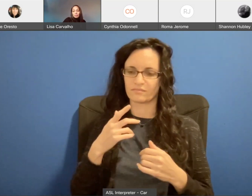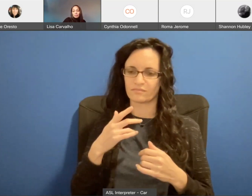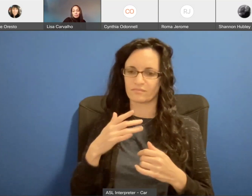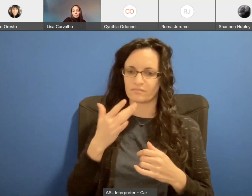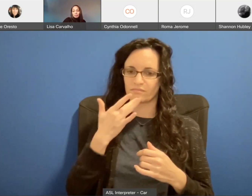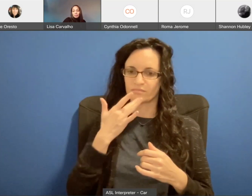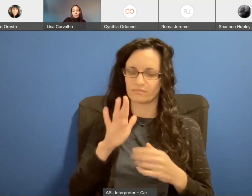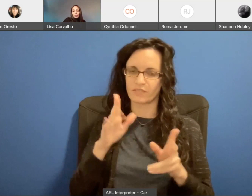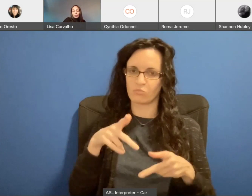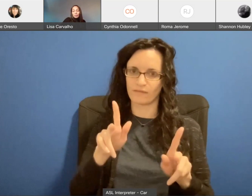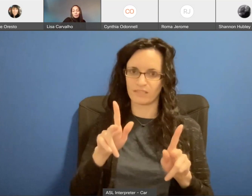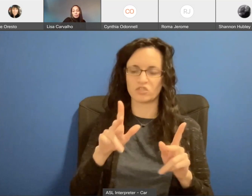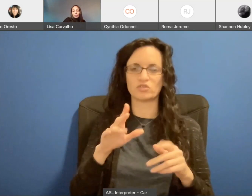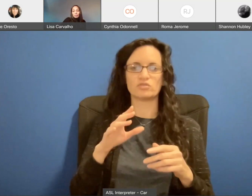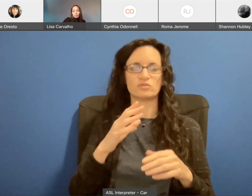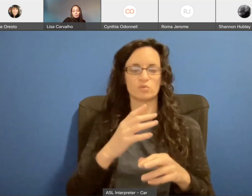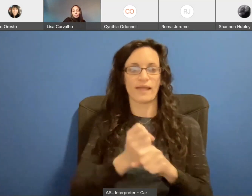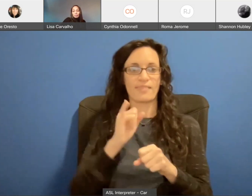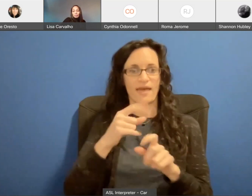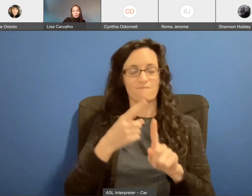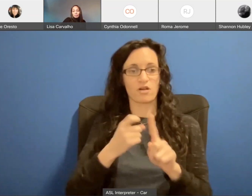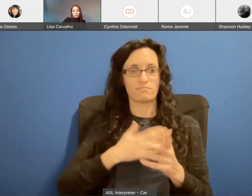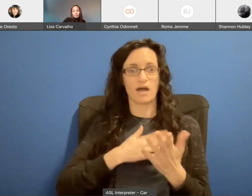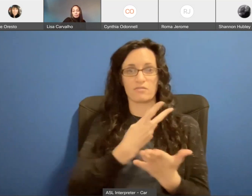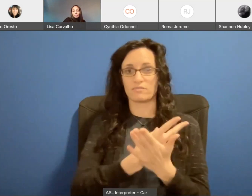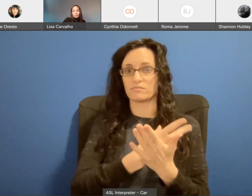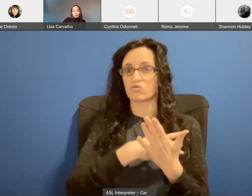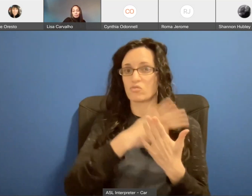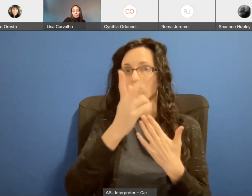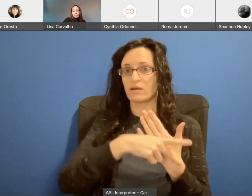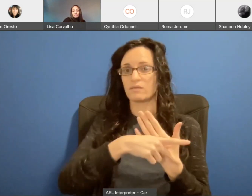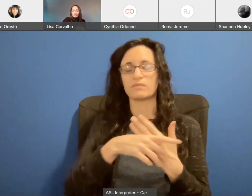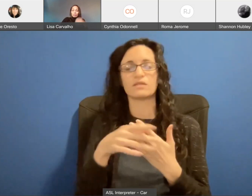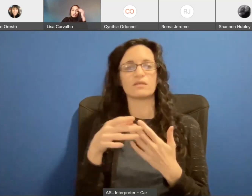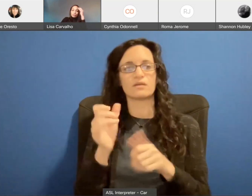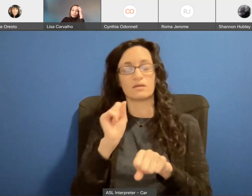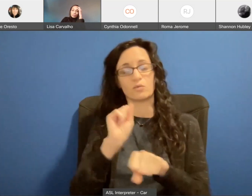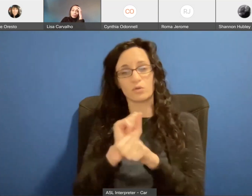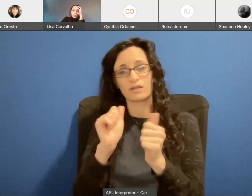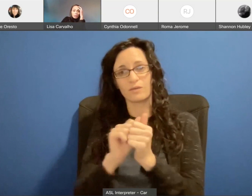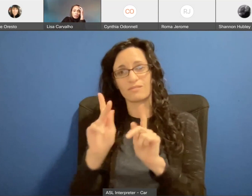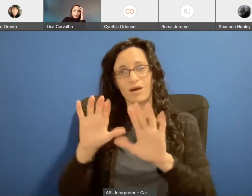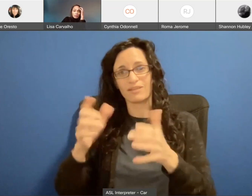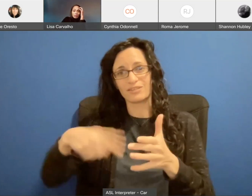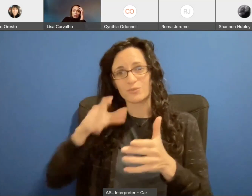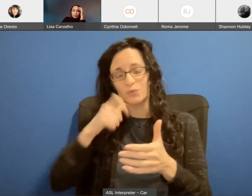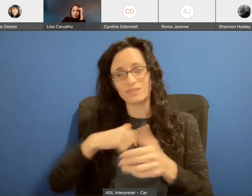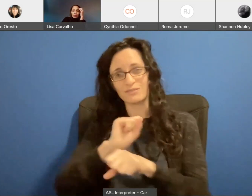It's much appreciated, and the working with the population that we work with, adults with autism,